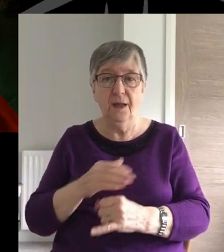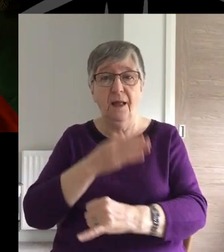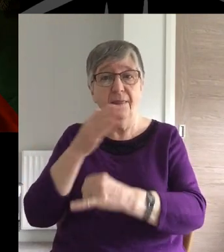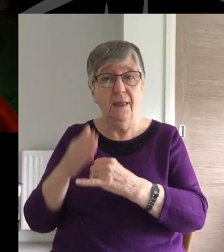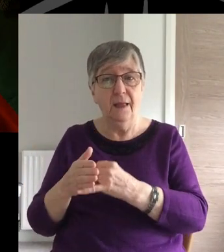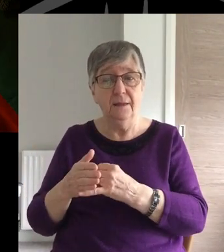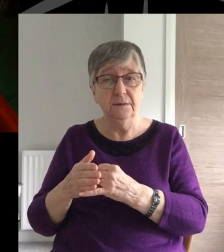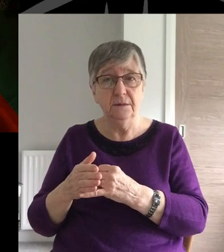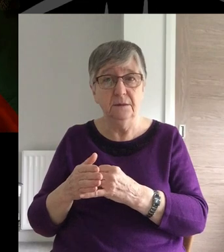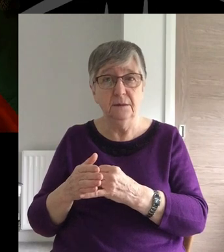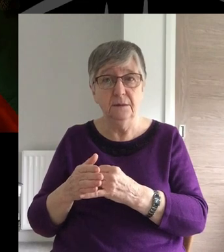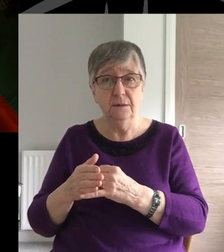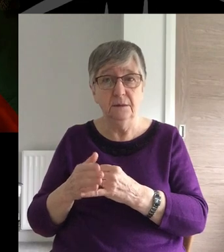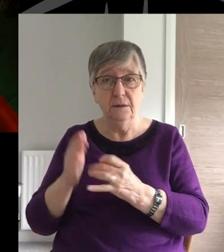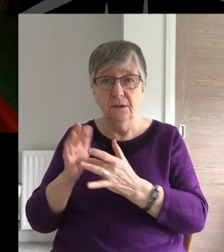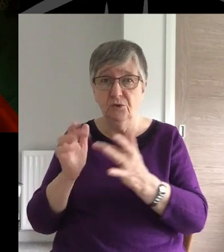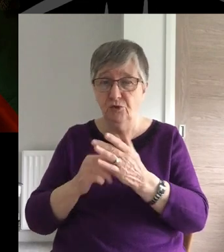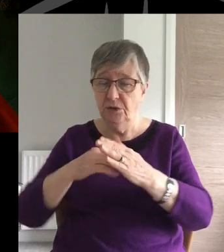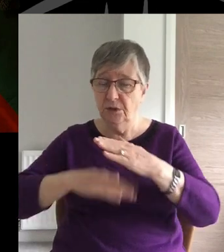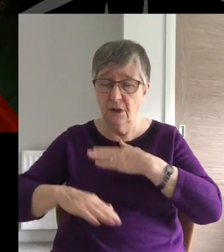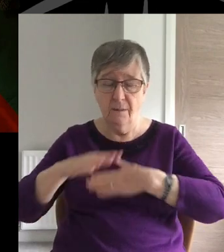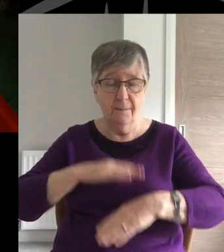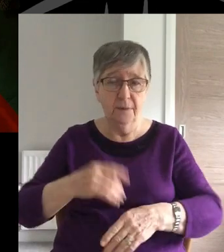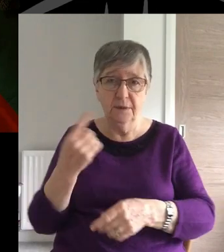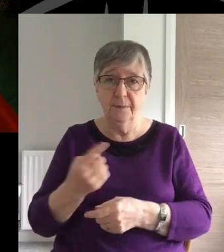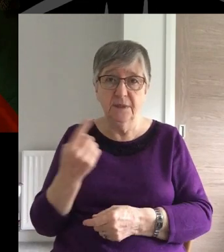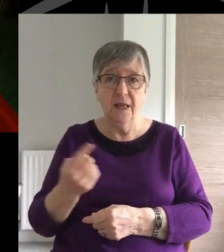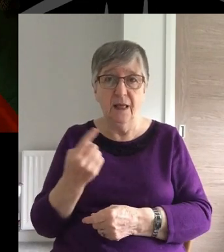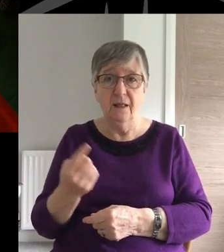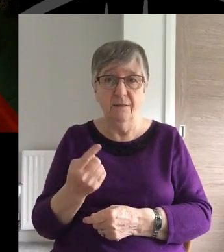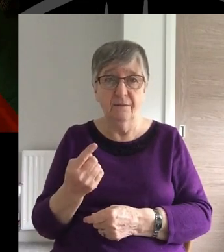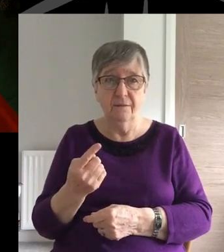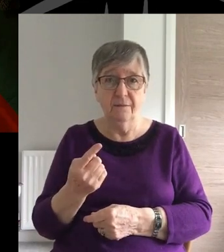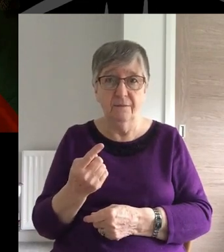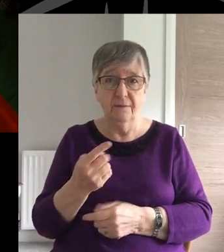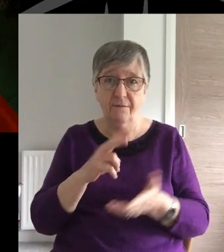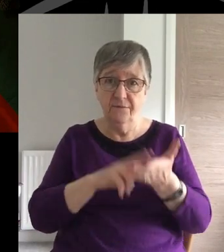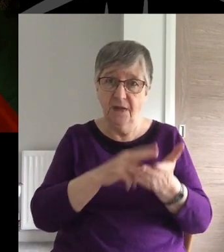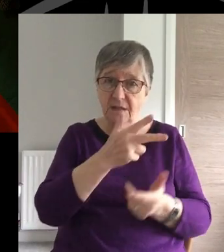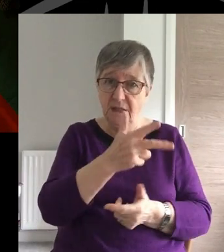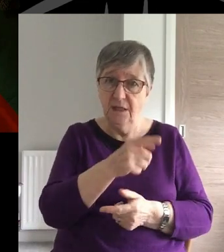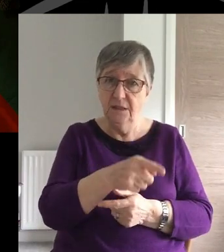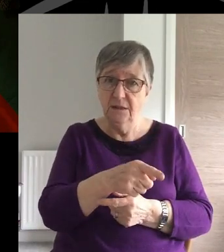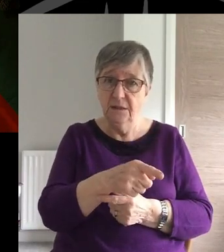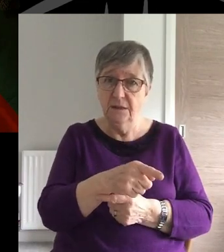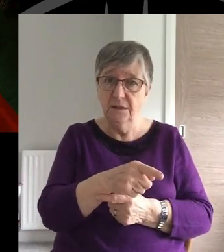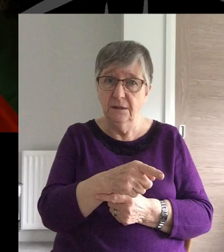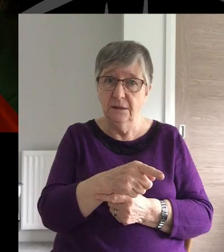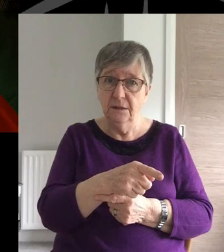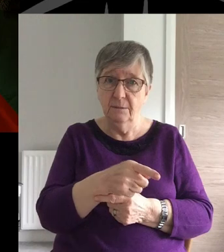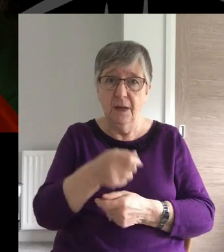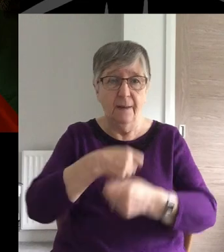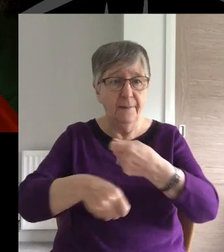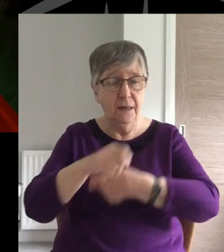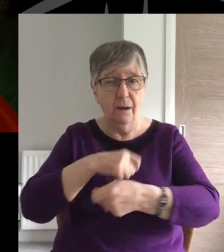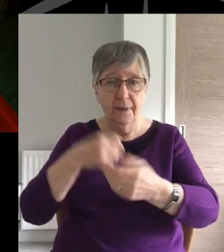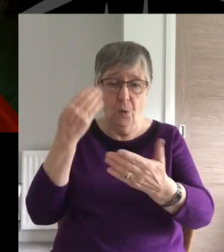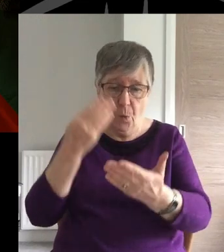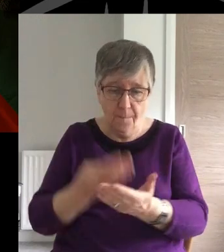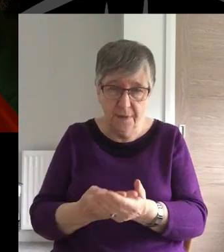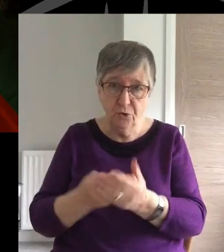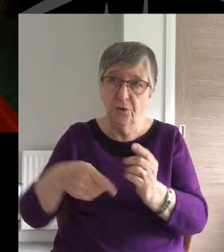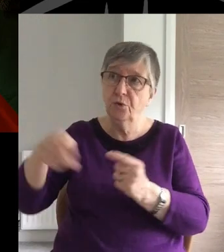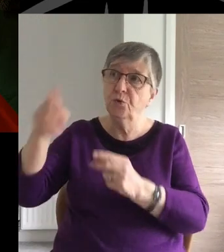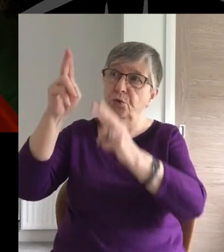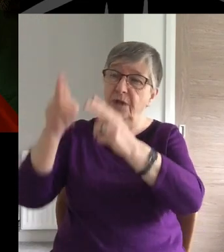And ultimately, he humbled himself, it says in verse 8 of Philippians 2, by becoming obedient